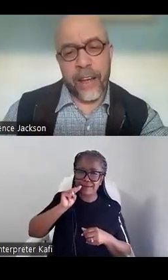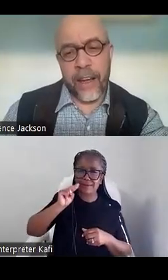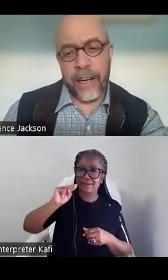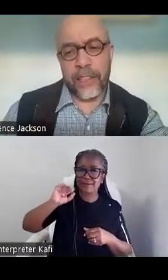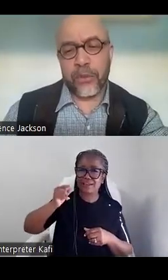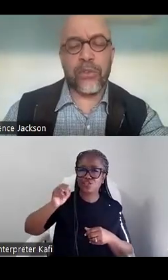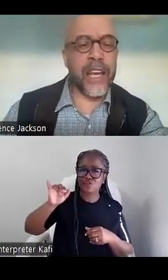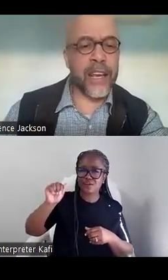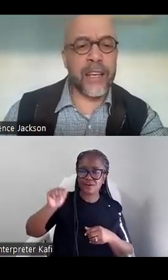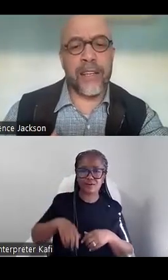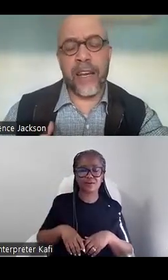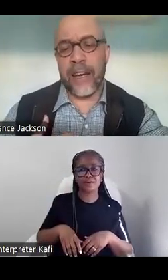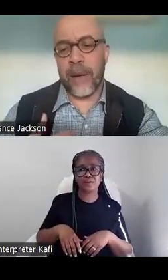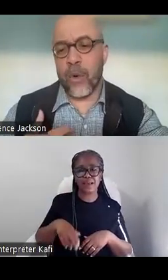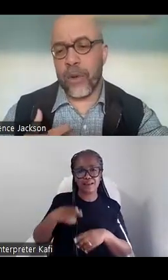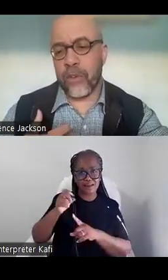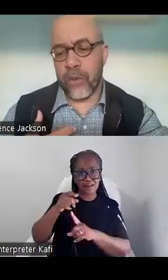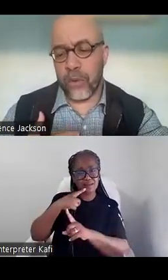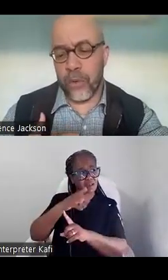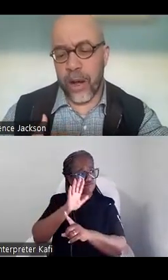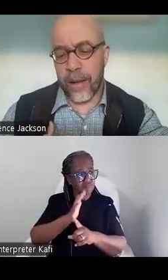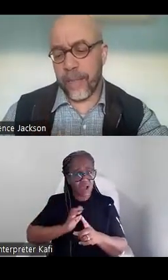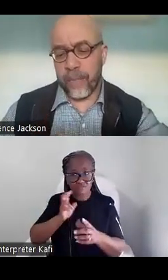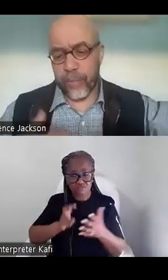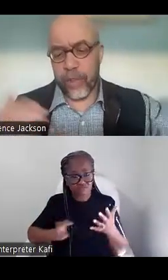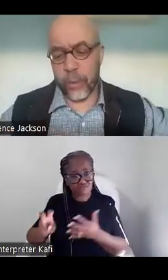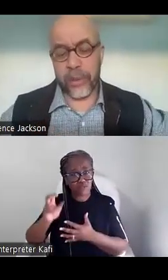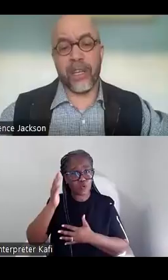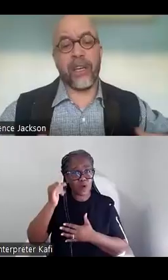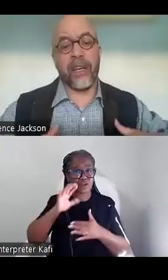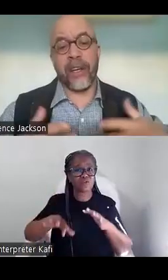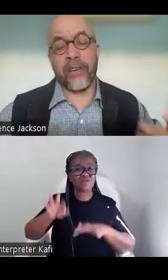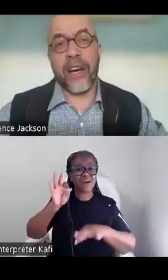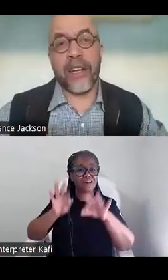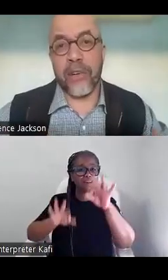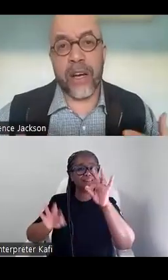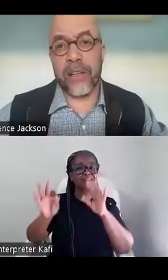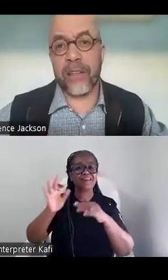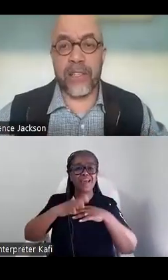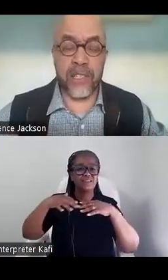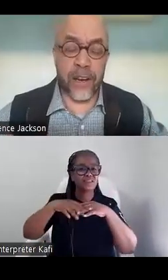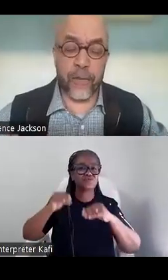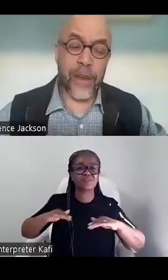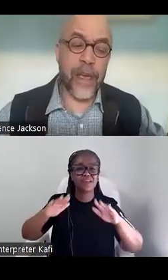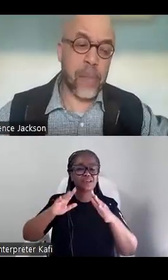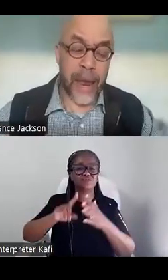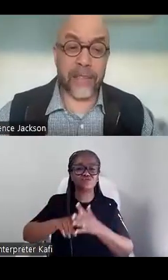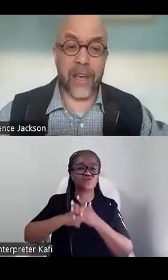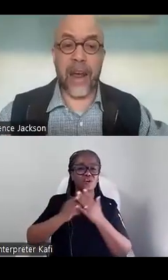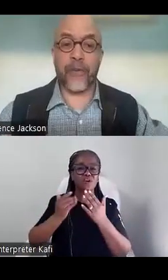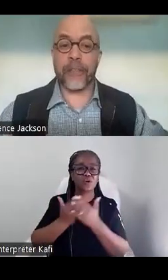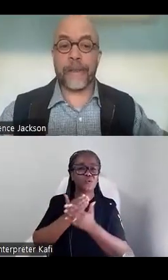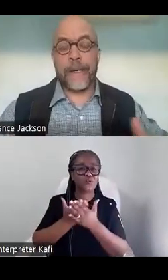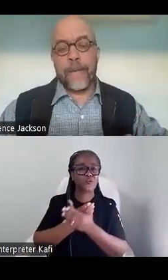find ancestral land, and I'm going to, begin another kind of a colonization effort back